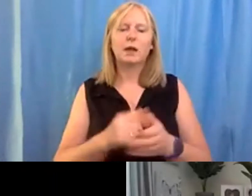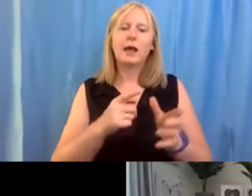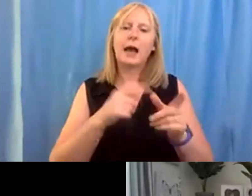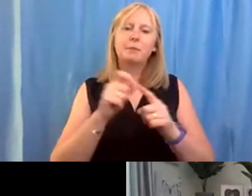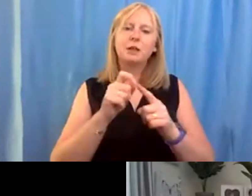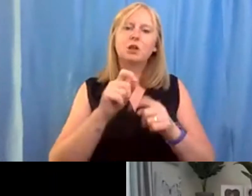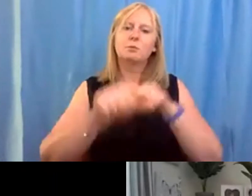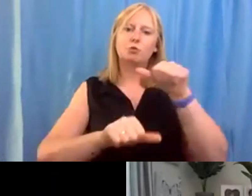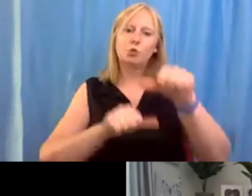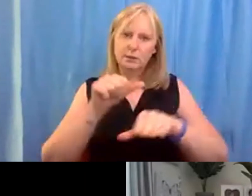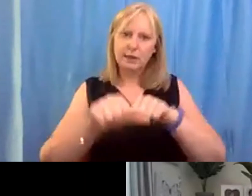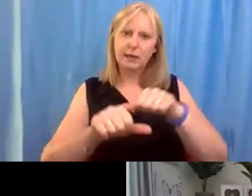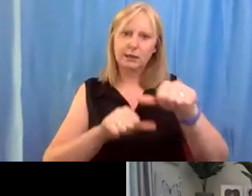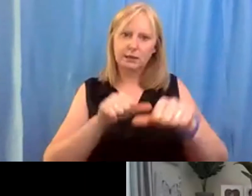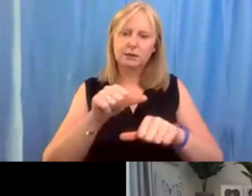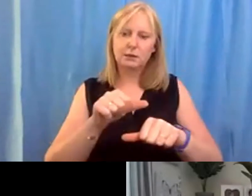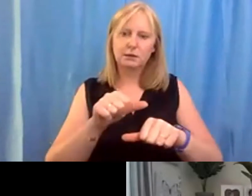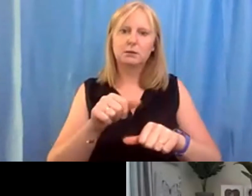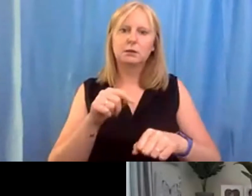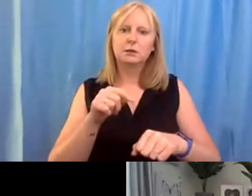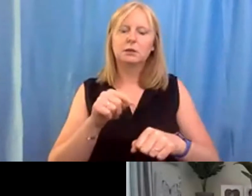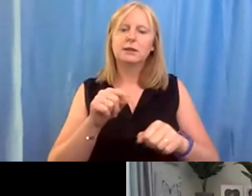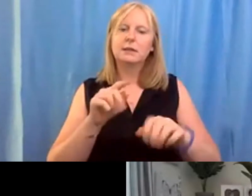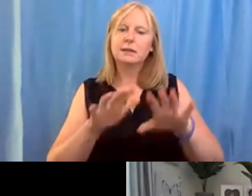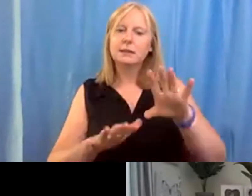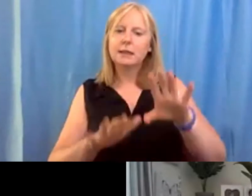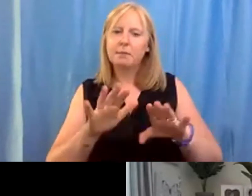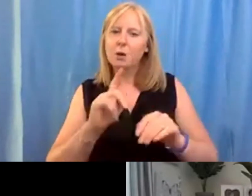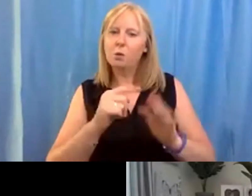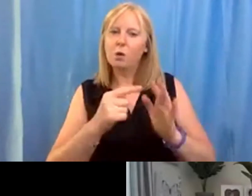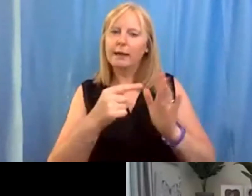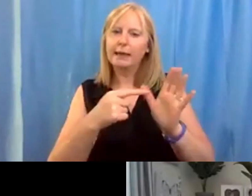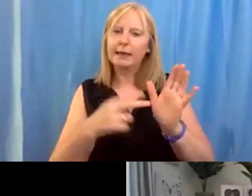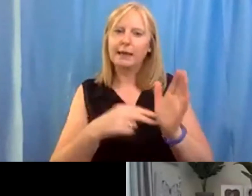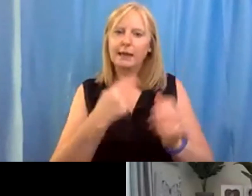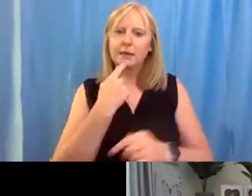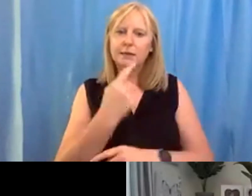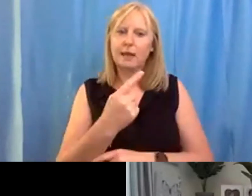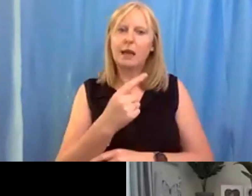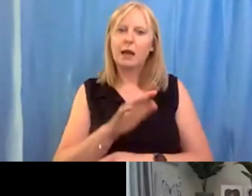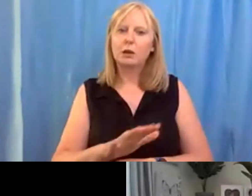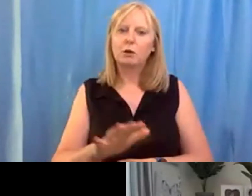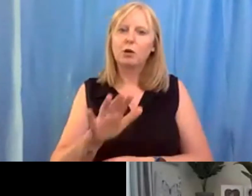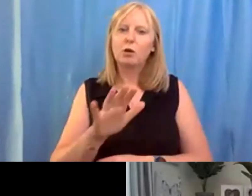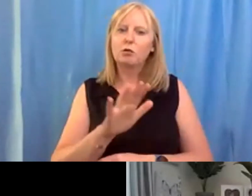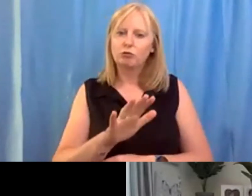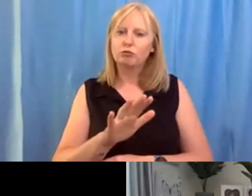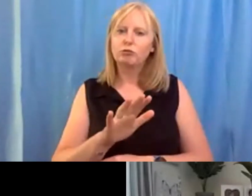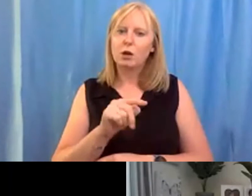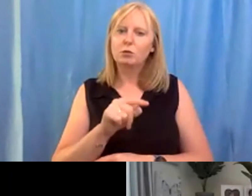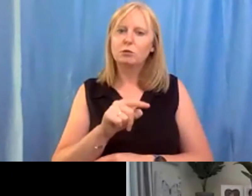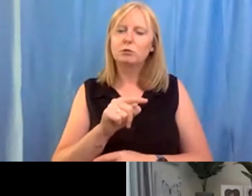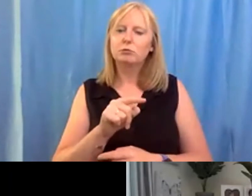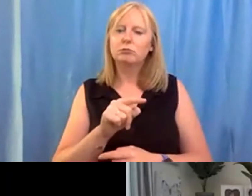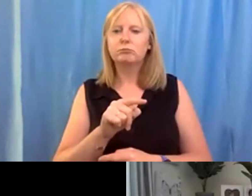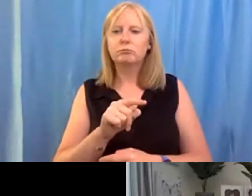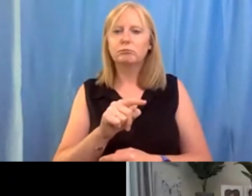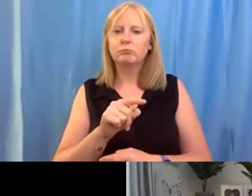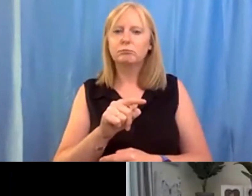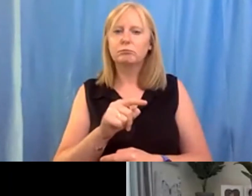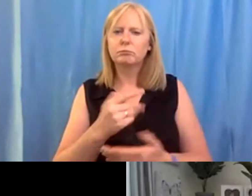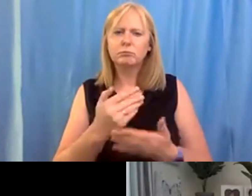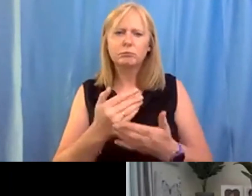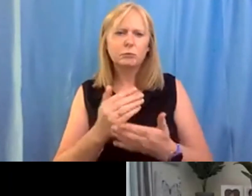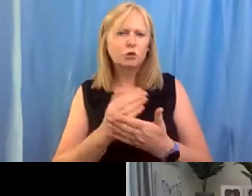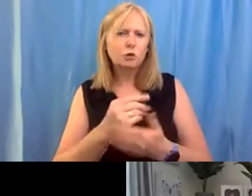process. It's quite similar to what Ian was saying around sort of I don't know if Ian mentioned this actually,